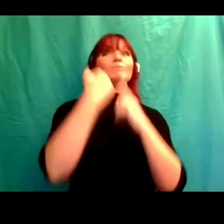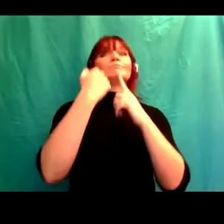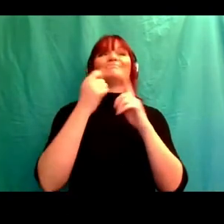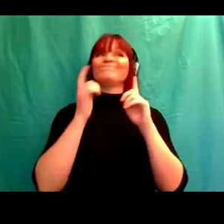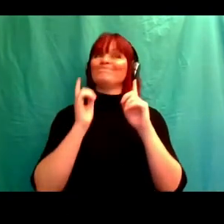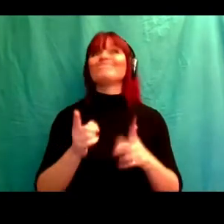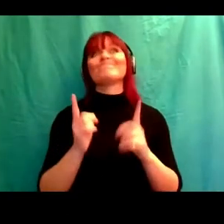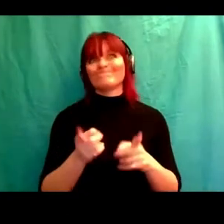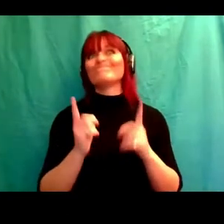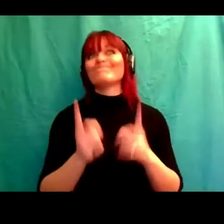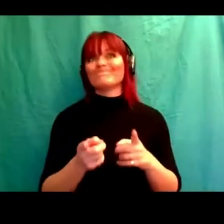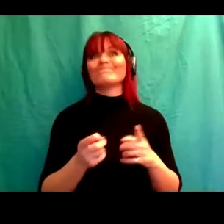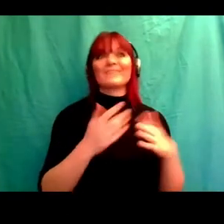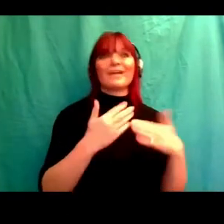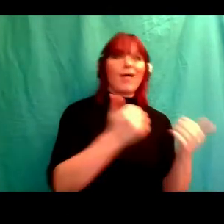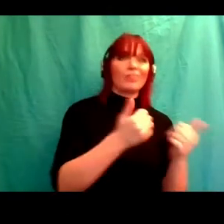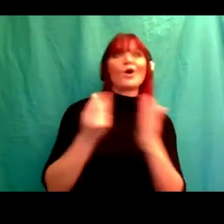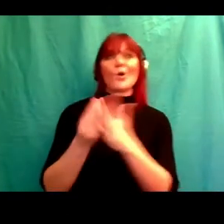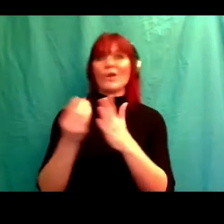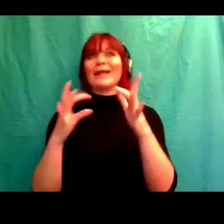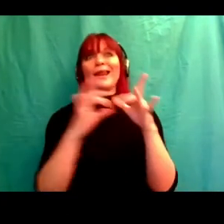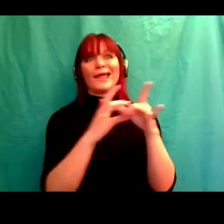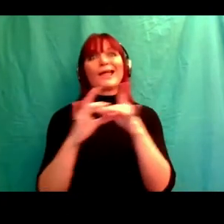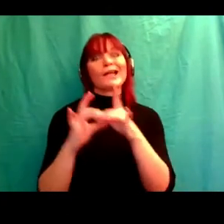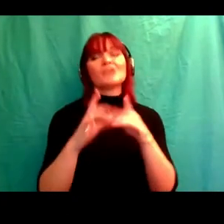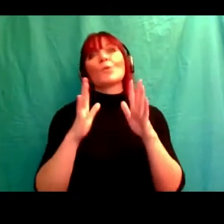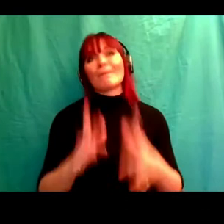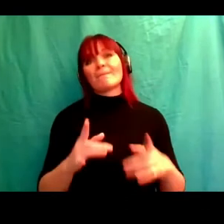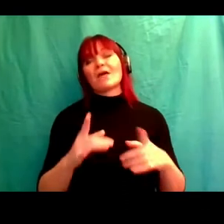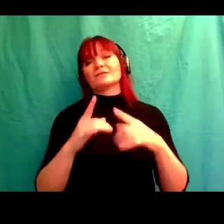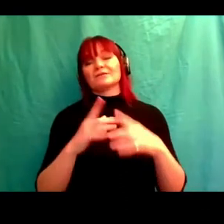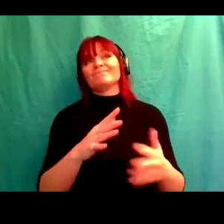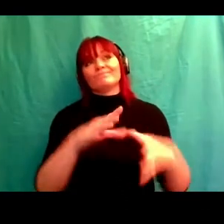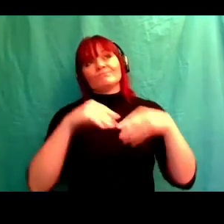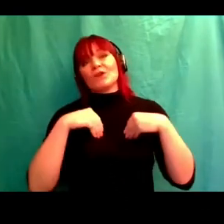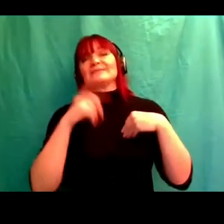much more widely understood. So I think that's a positive we should kind of really embrace and build from.